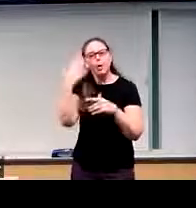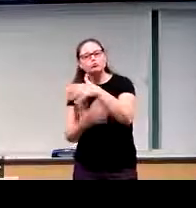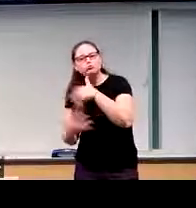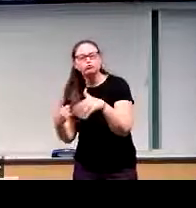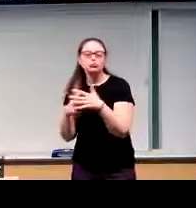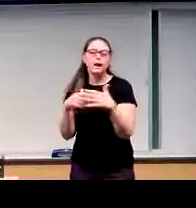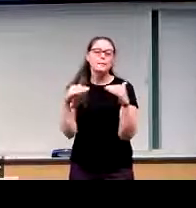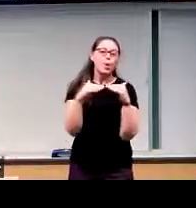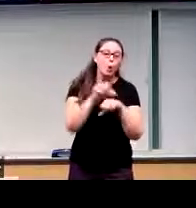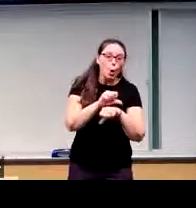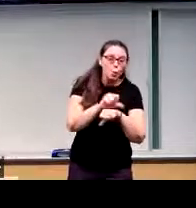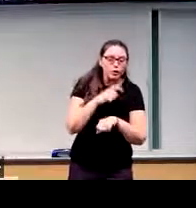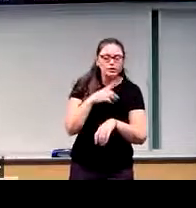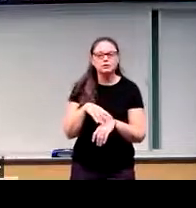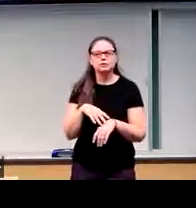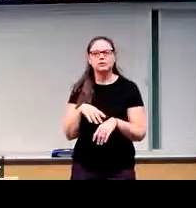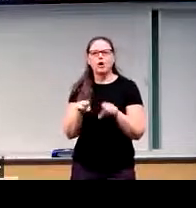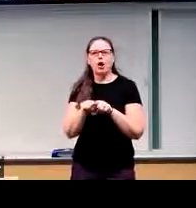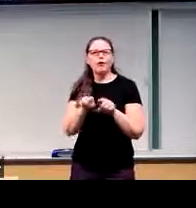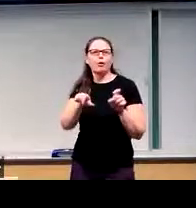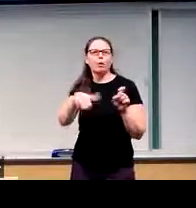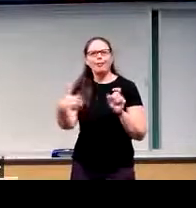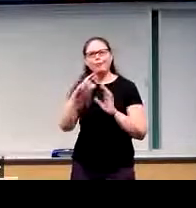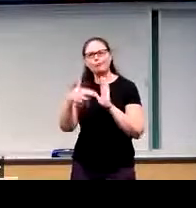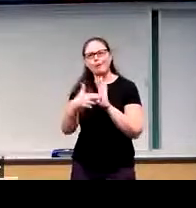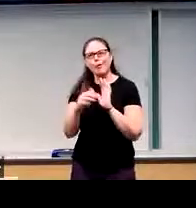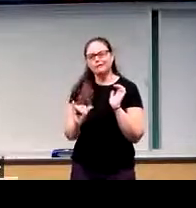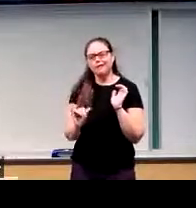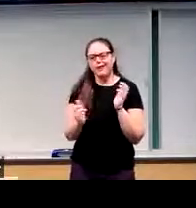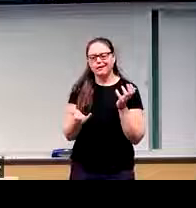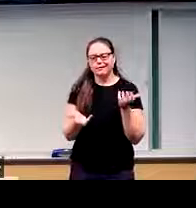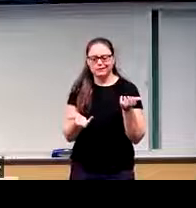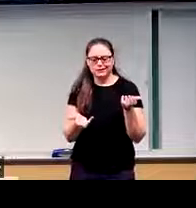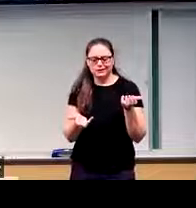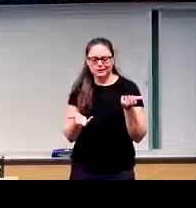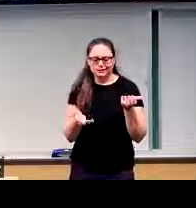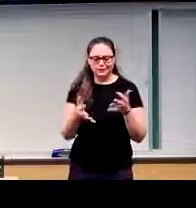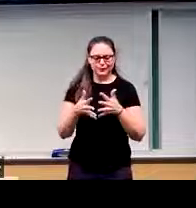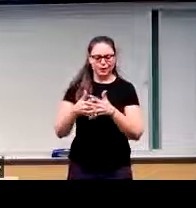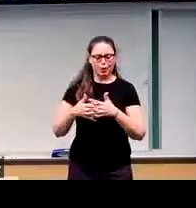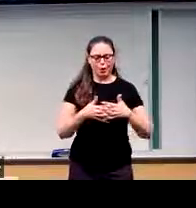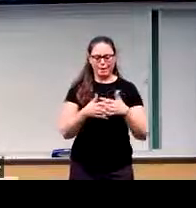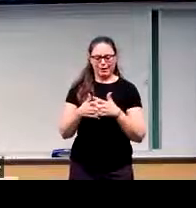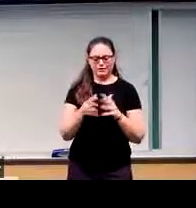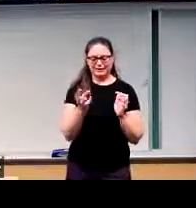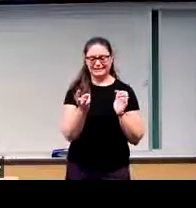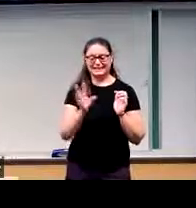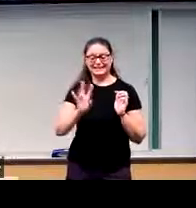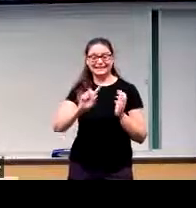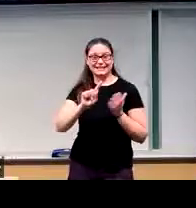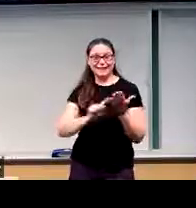also includes other enumerated roles. So Americans spent 67 hours less